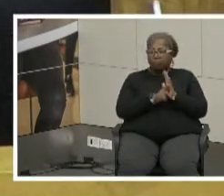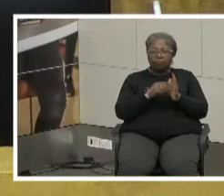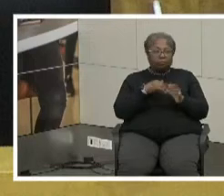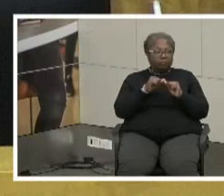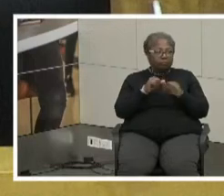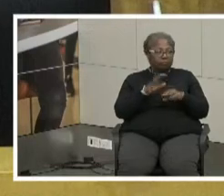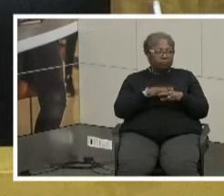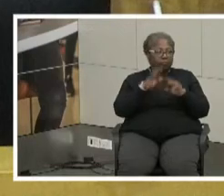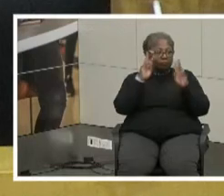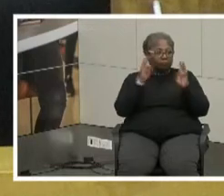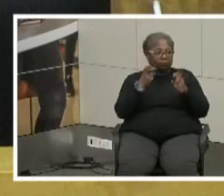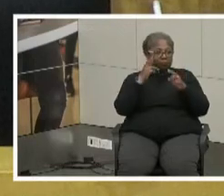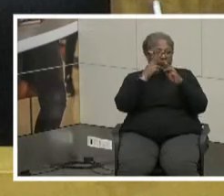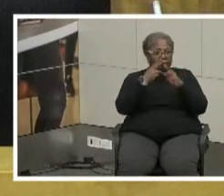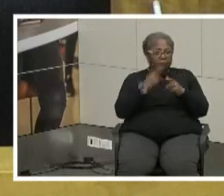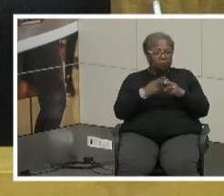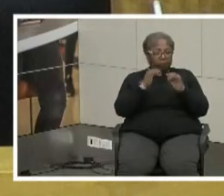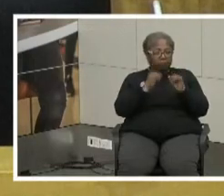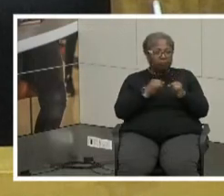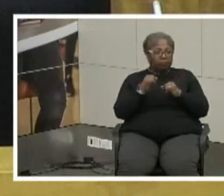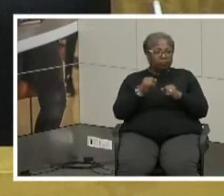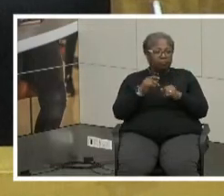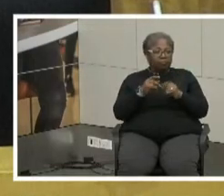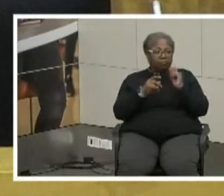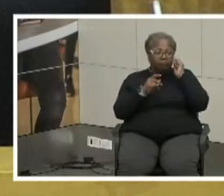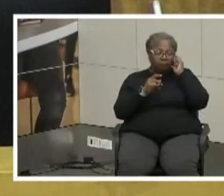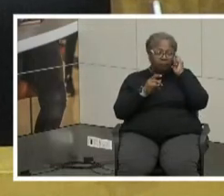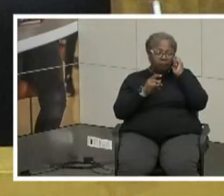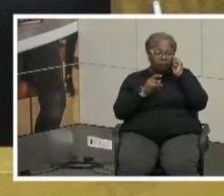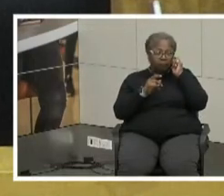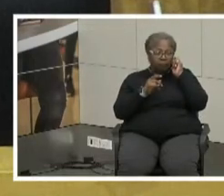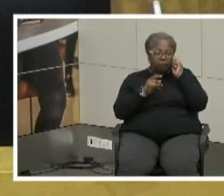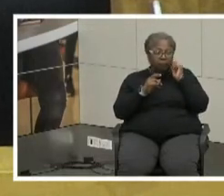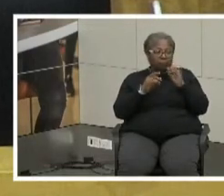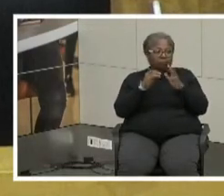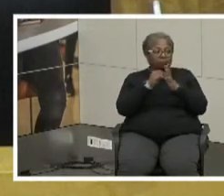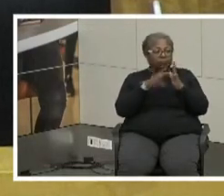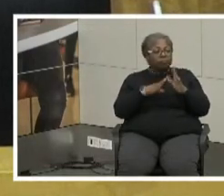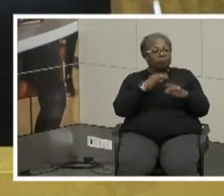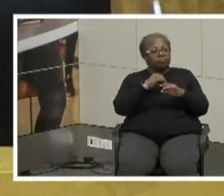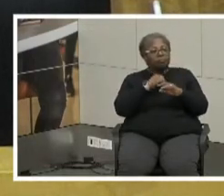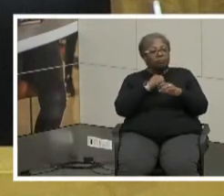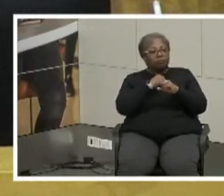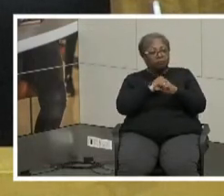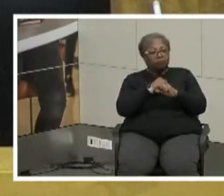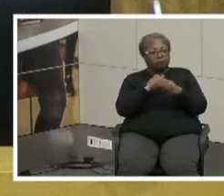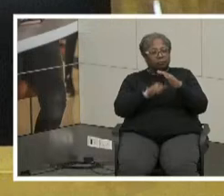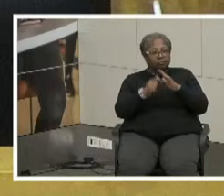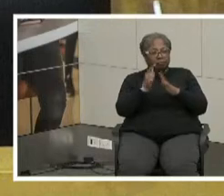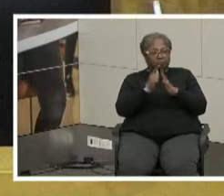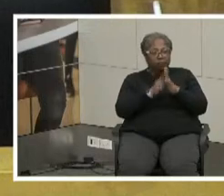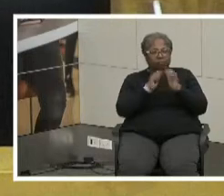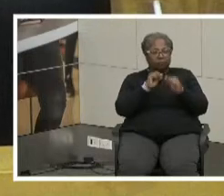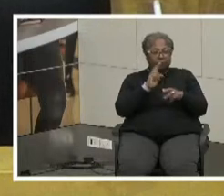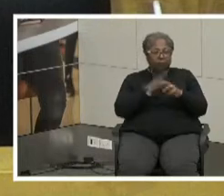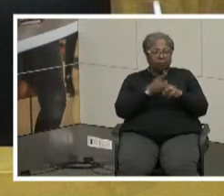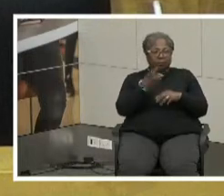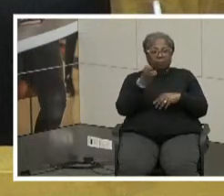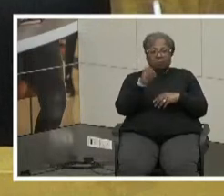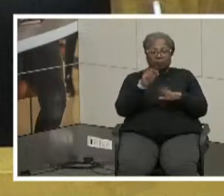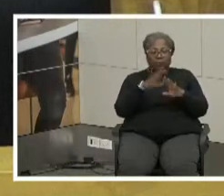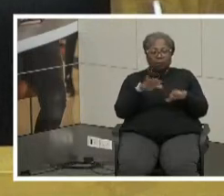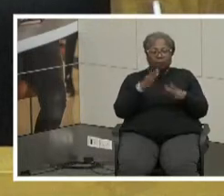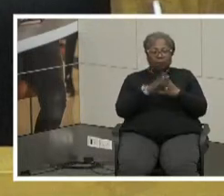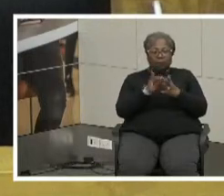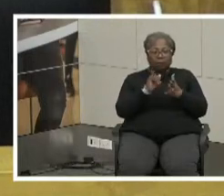topic and refrain from naming individuals especially students as their identity is protected under the law but you may name your own child